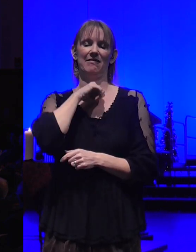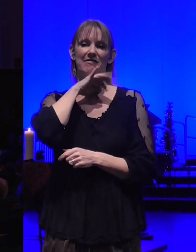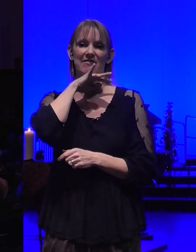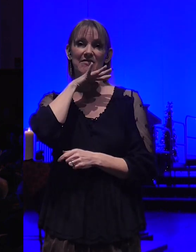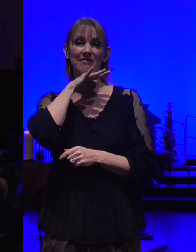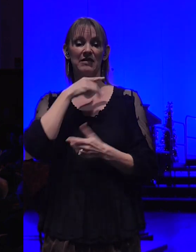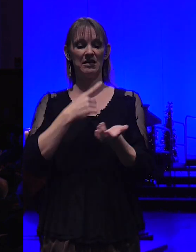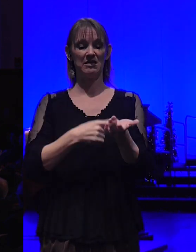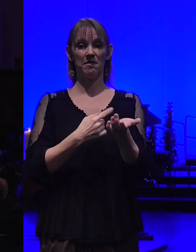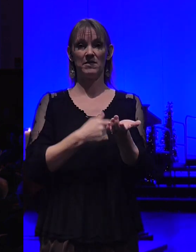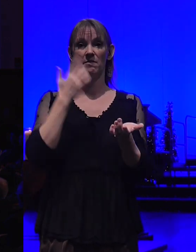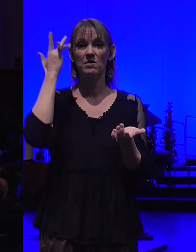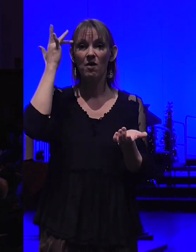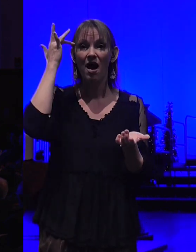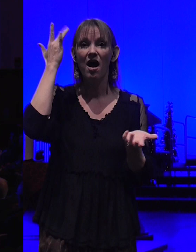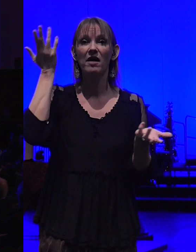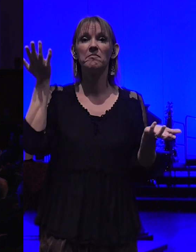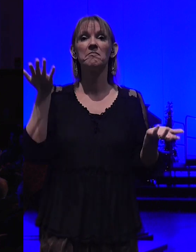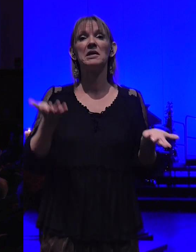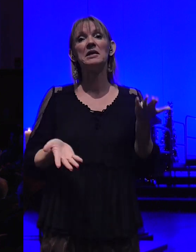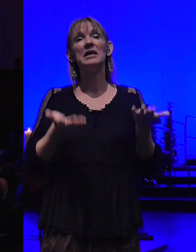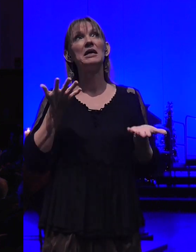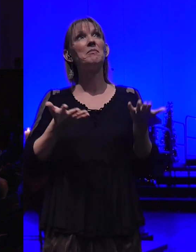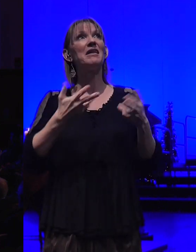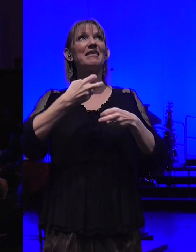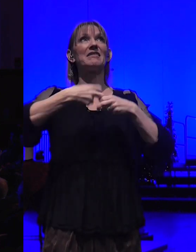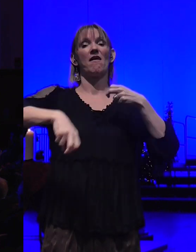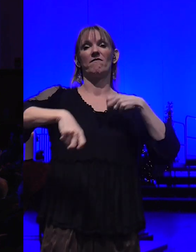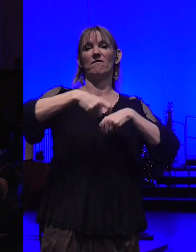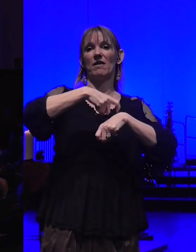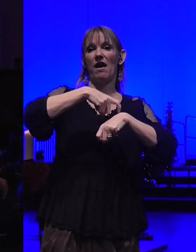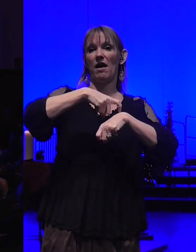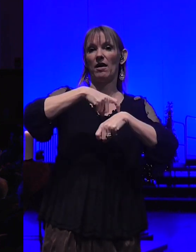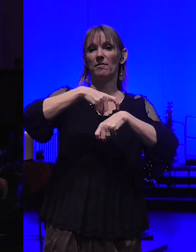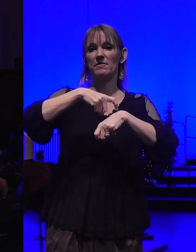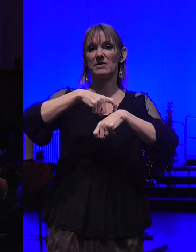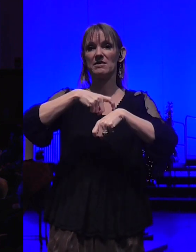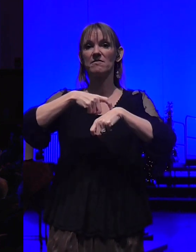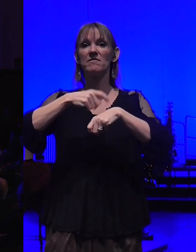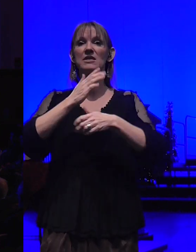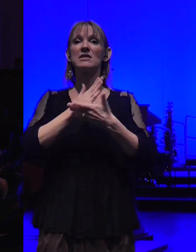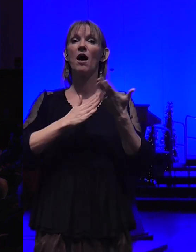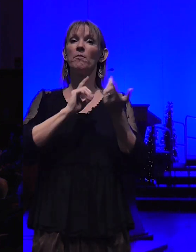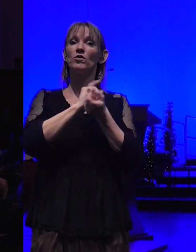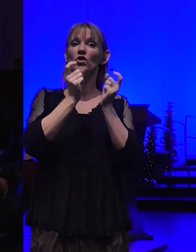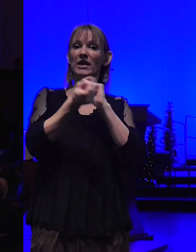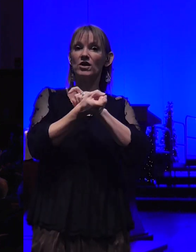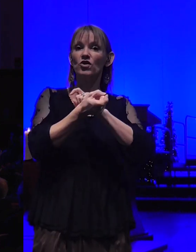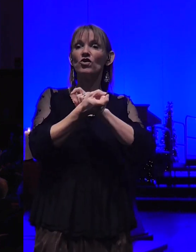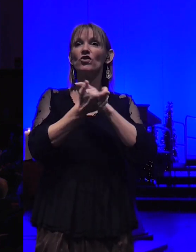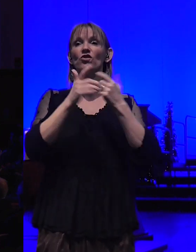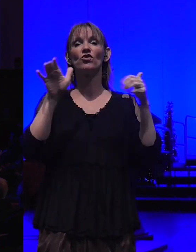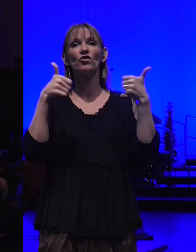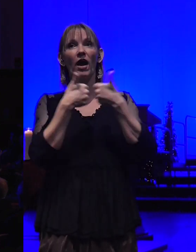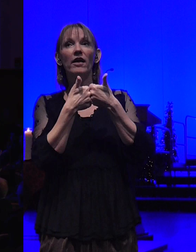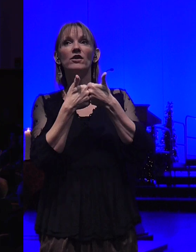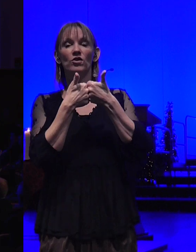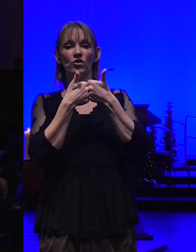Sometimes it's because of the tough times. Some changes,